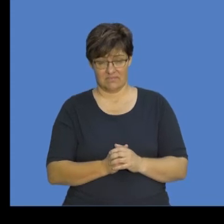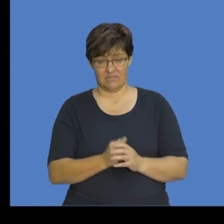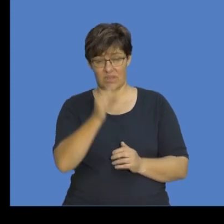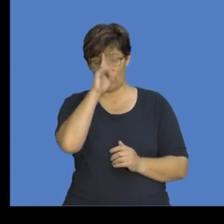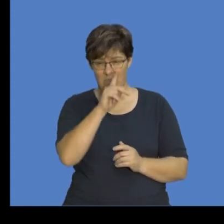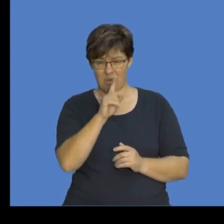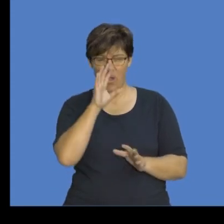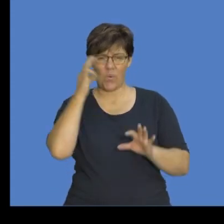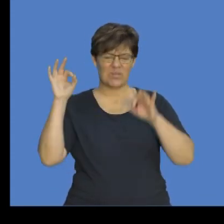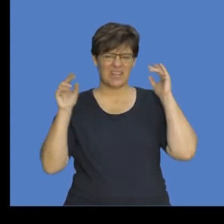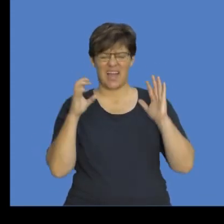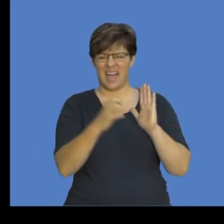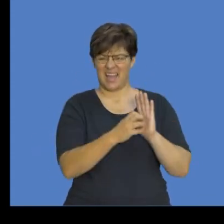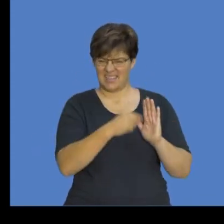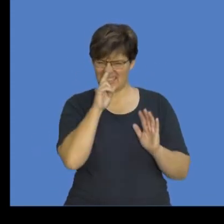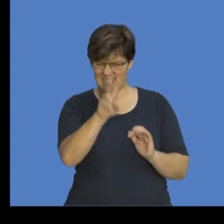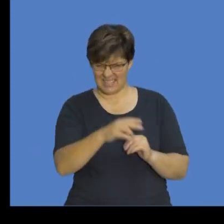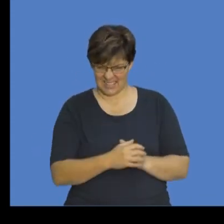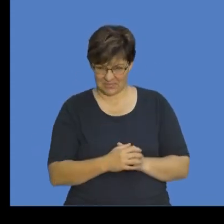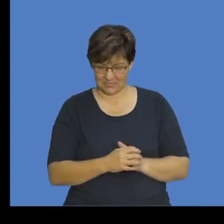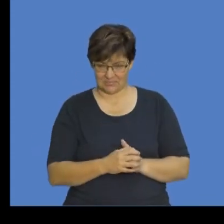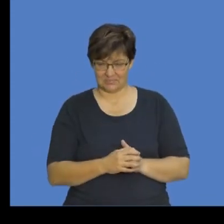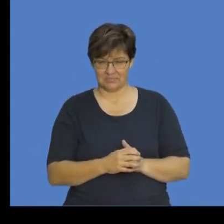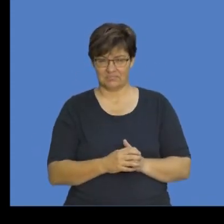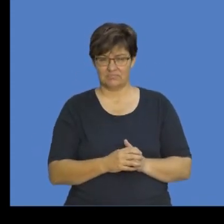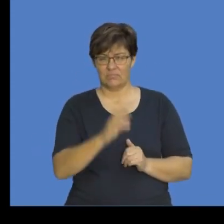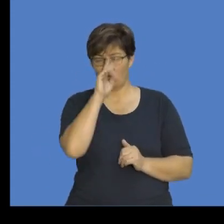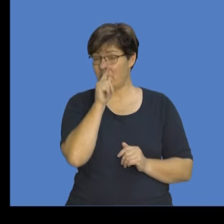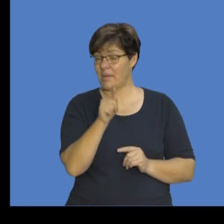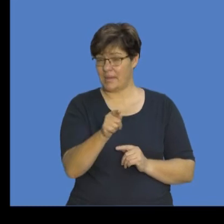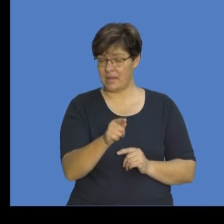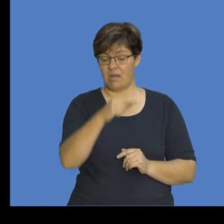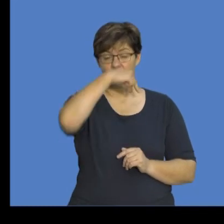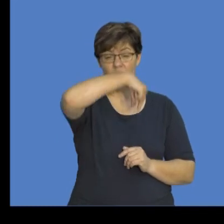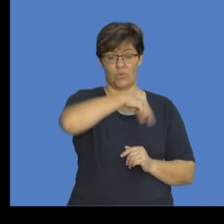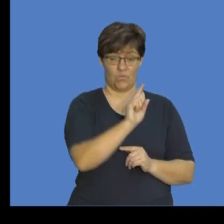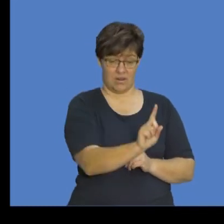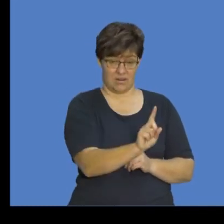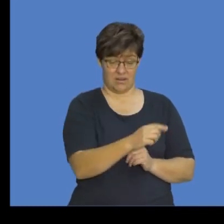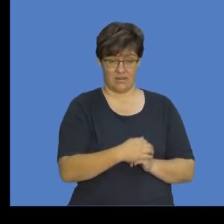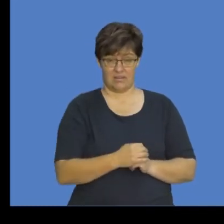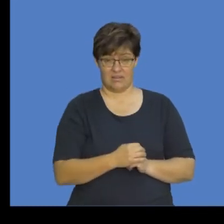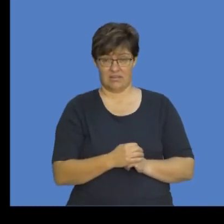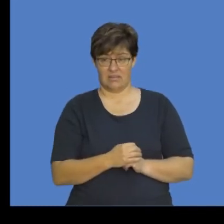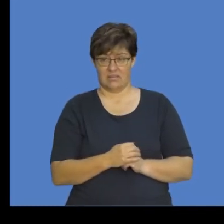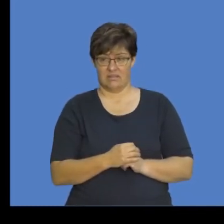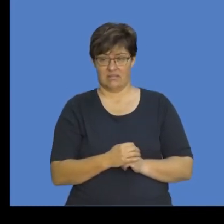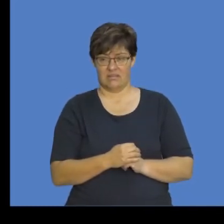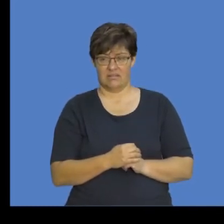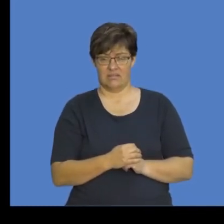Remember the whisker plot. Let's look at this whisker plot. Remember this is Q1 here, okay?